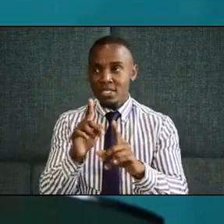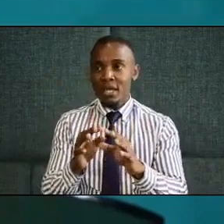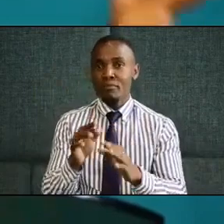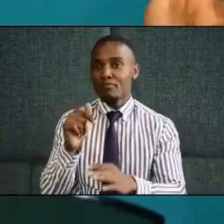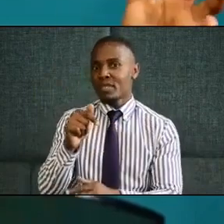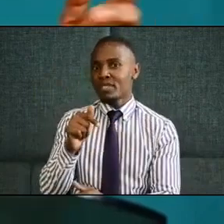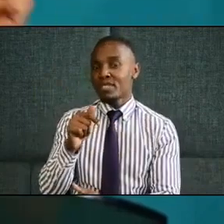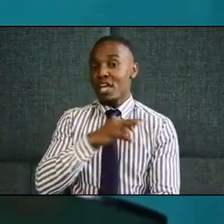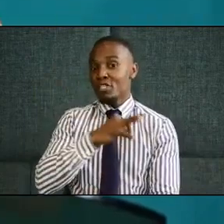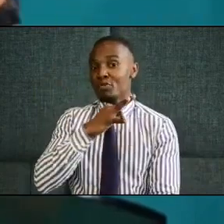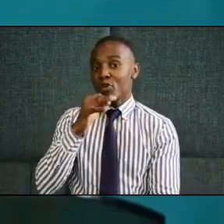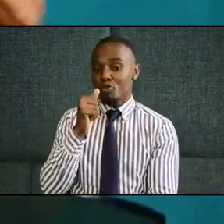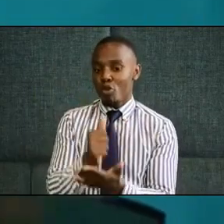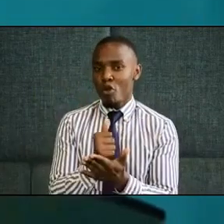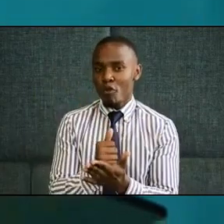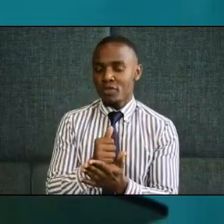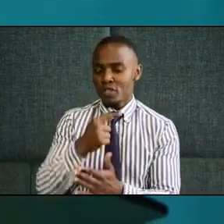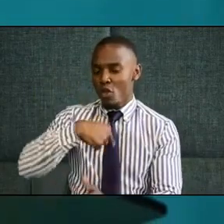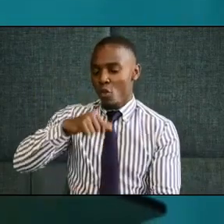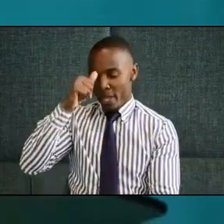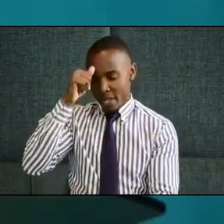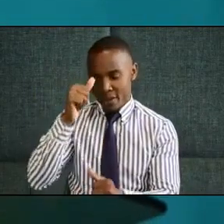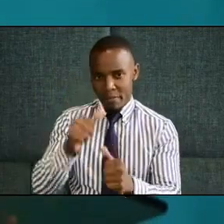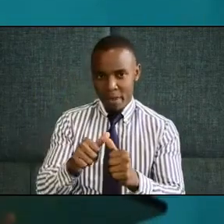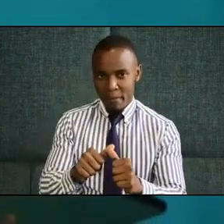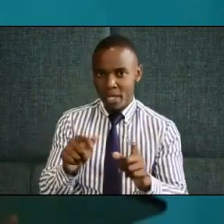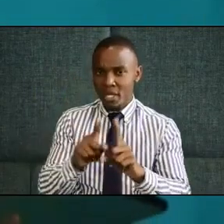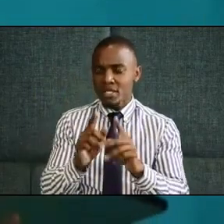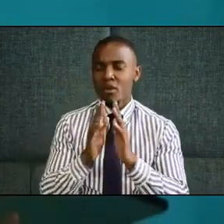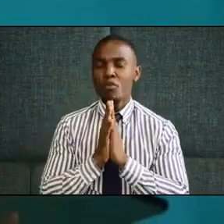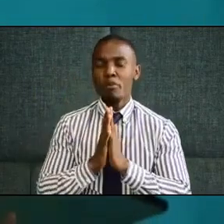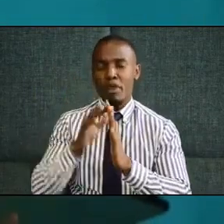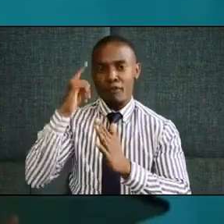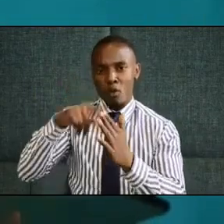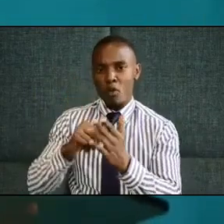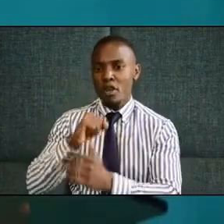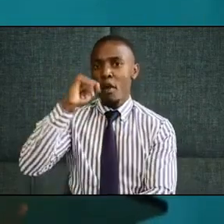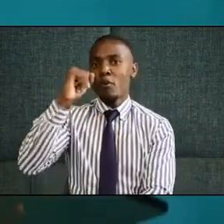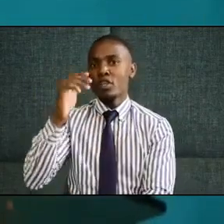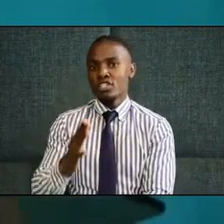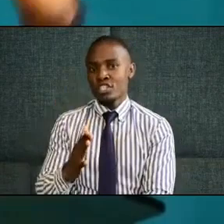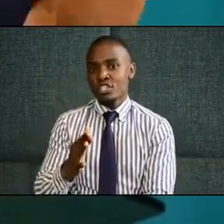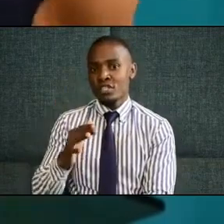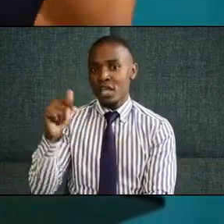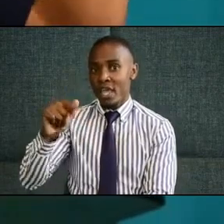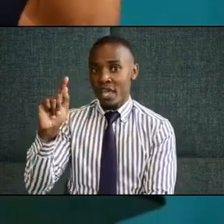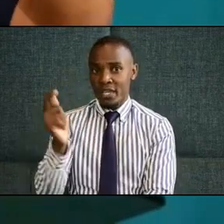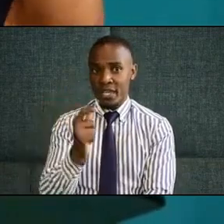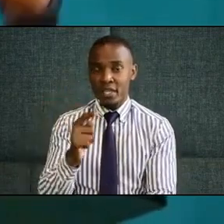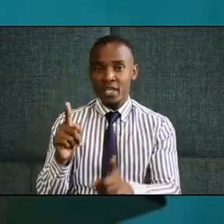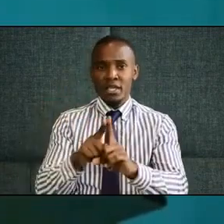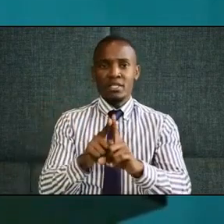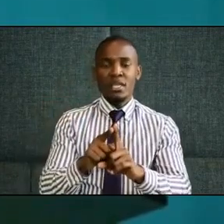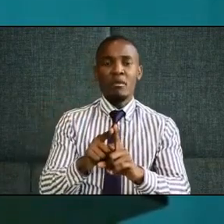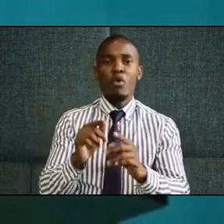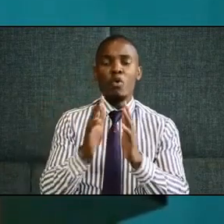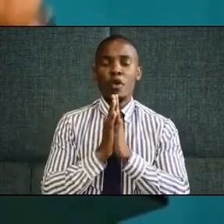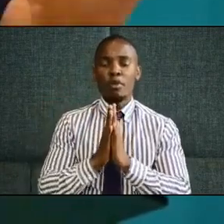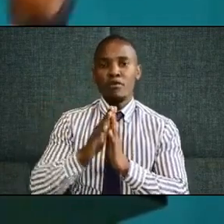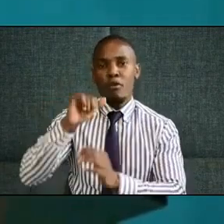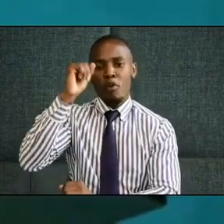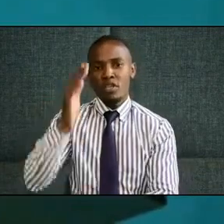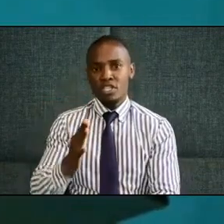office mundane, may we remember. We pray for the politicians of Kenya. We pray for the politicians of our